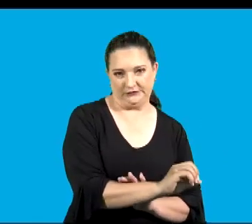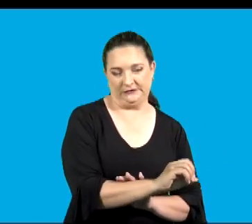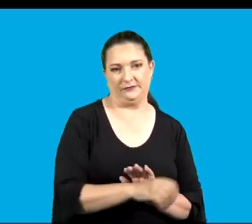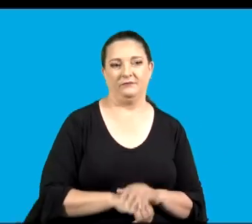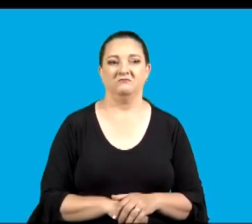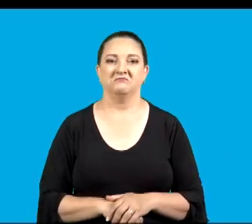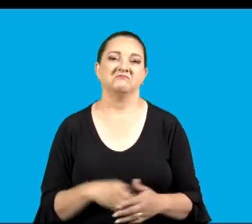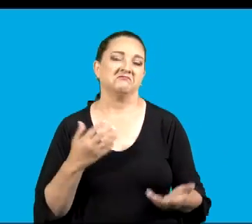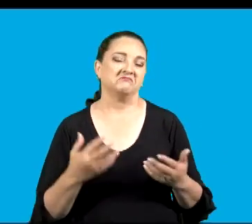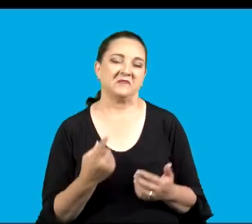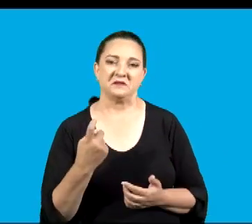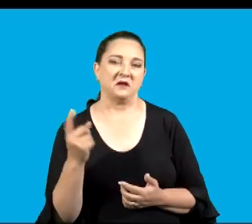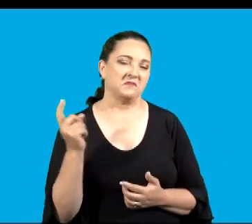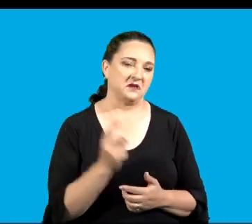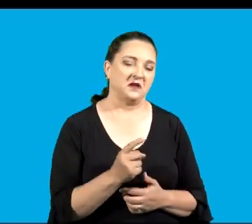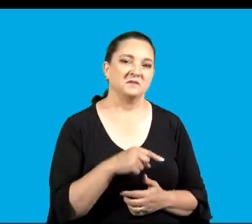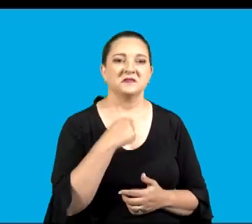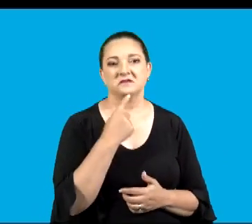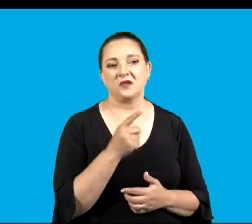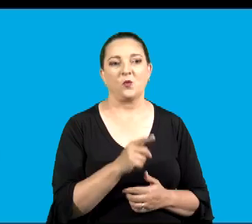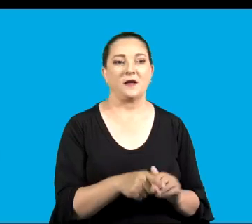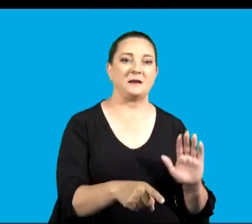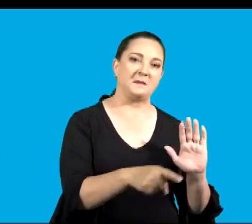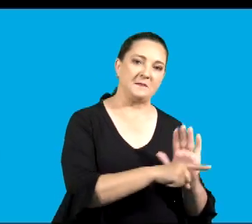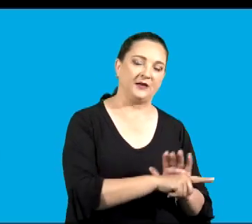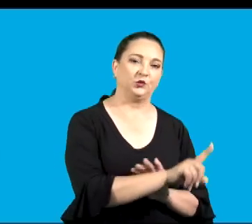that someone would come and just say minus